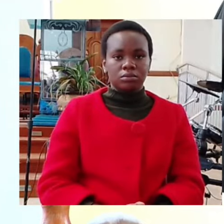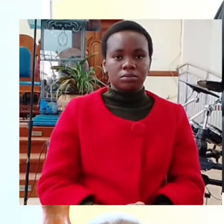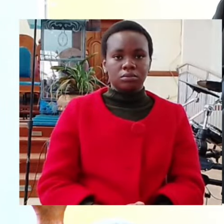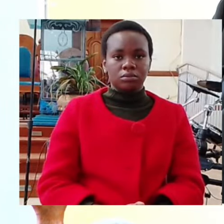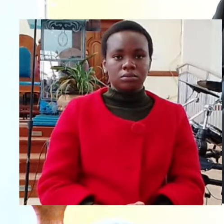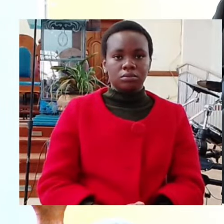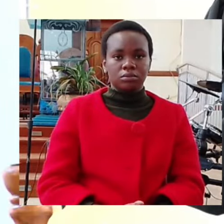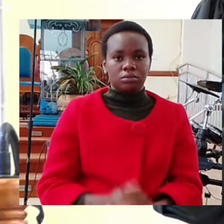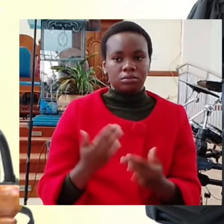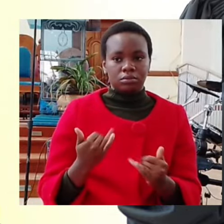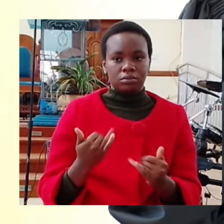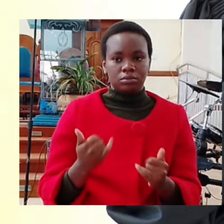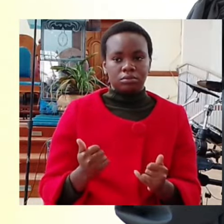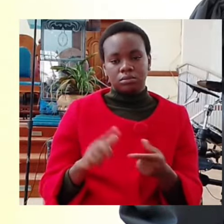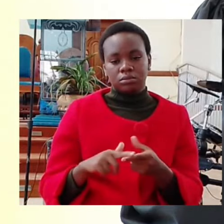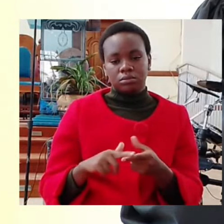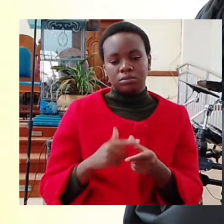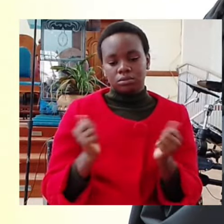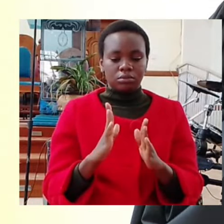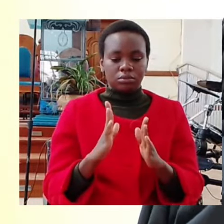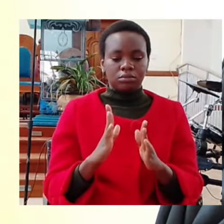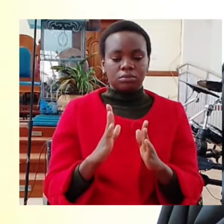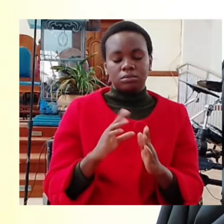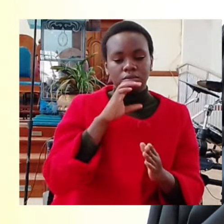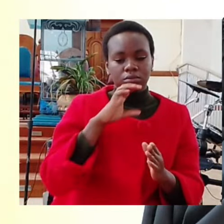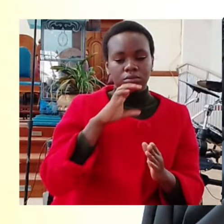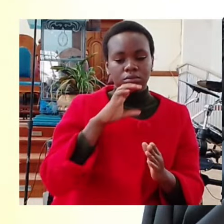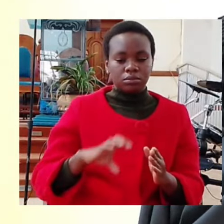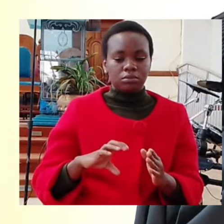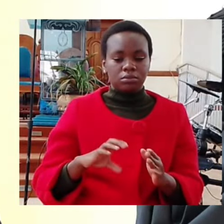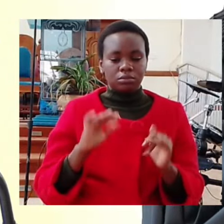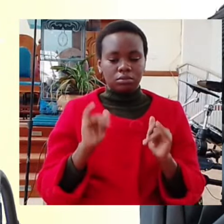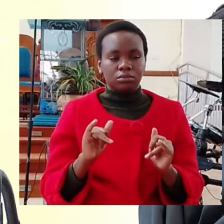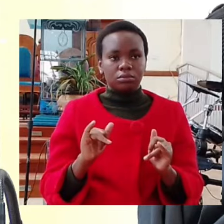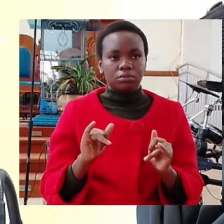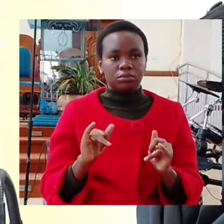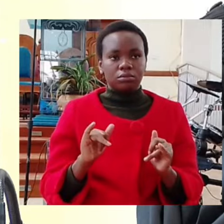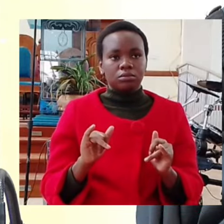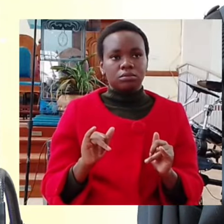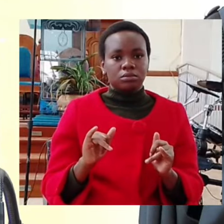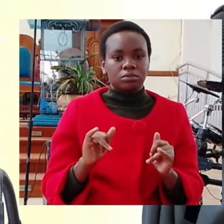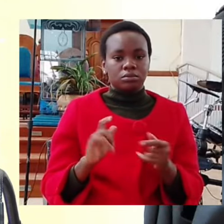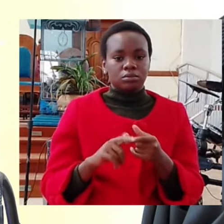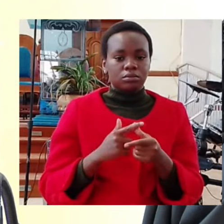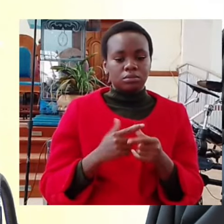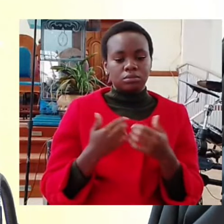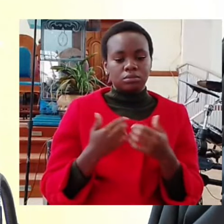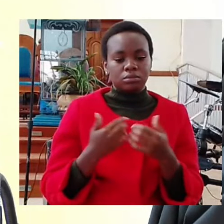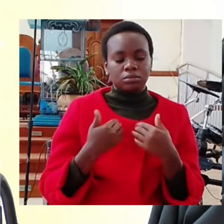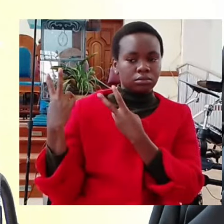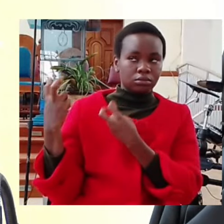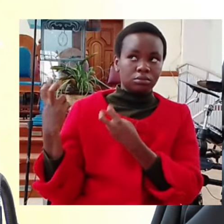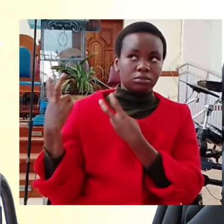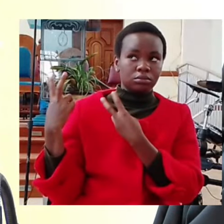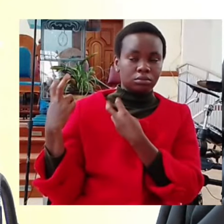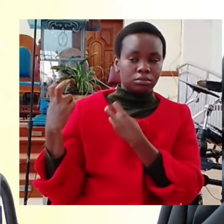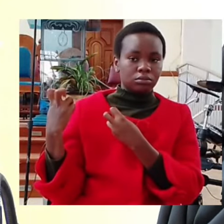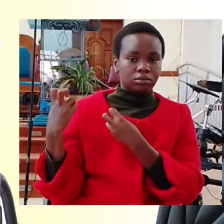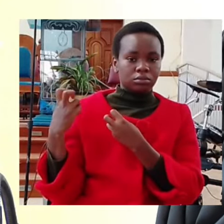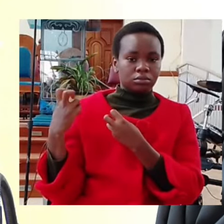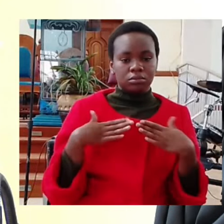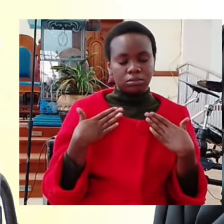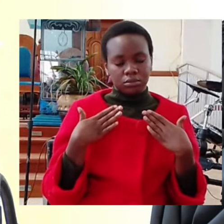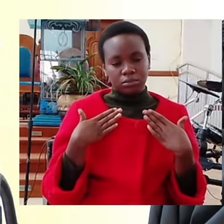Miarahoyo mwode ni honokete. Jesu mwana waga iniaji karetia. Gaikara dena kiri giriro. Gaikara gene iretha shia